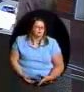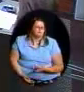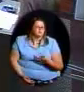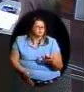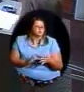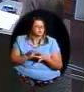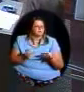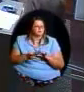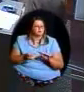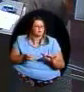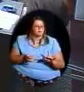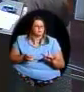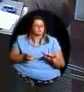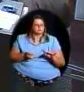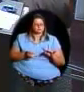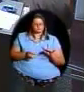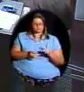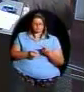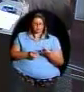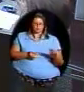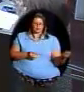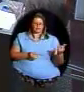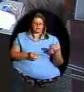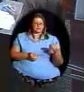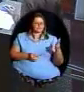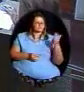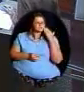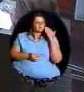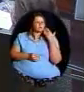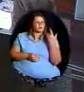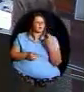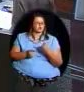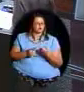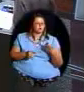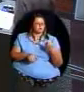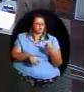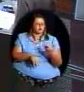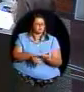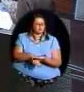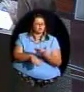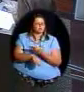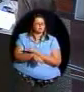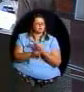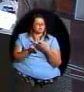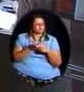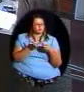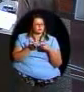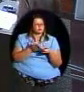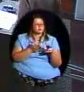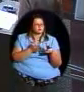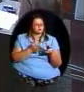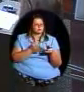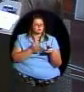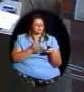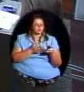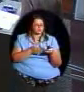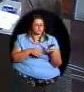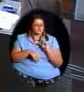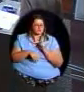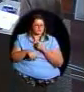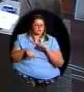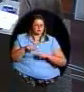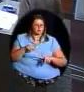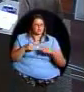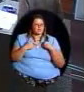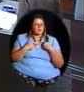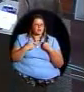few slides. And one of the things that we certainly know from school improvement research and certainly the change process is that we cannot have random